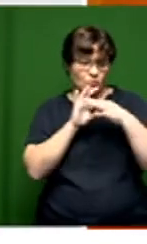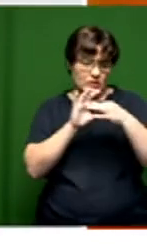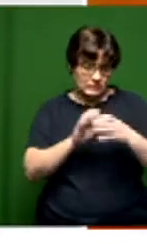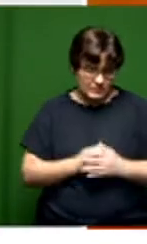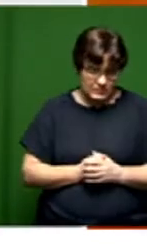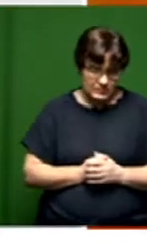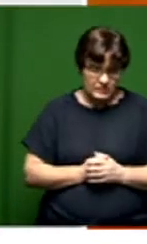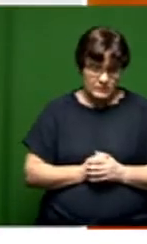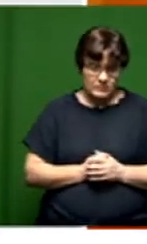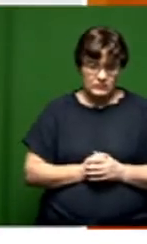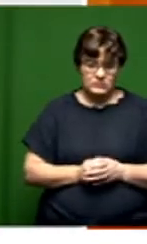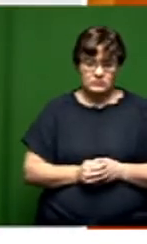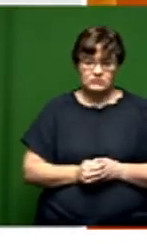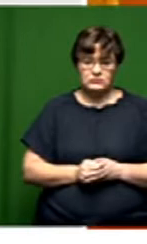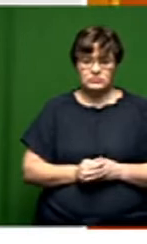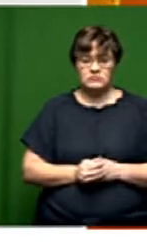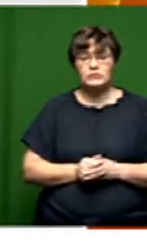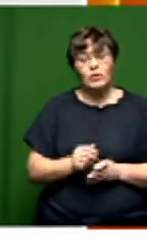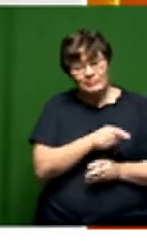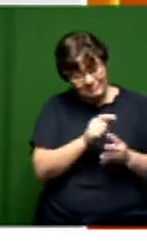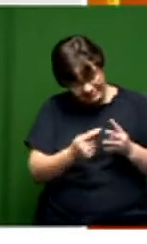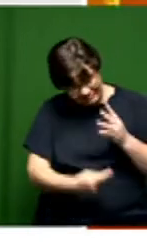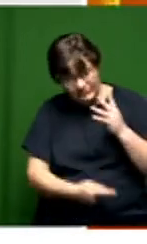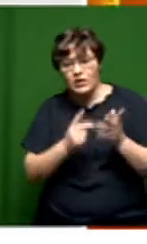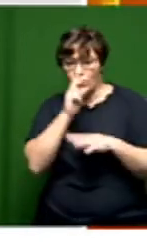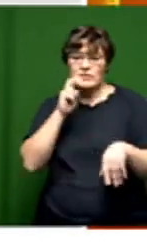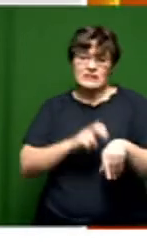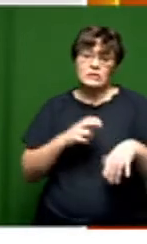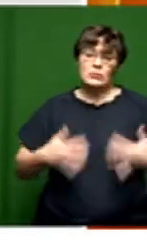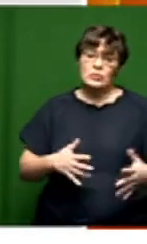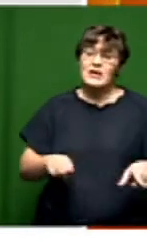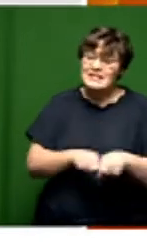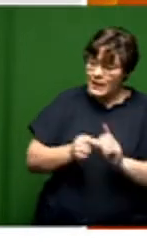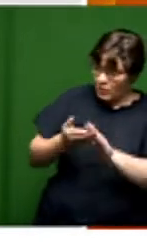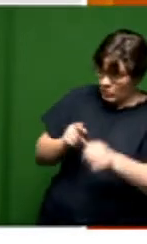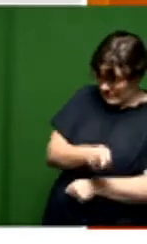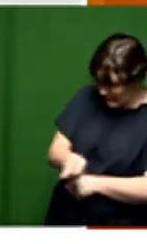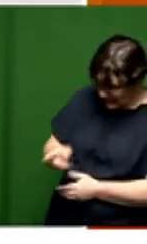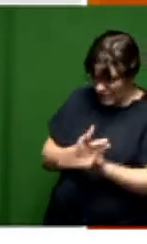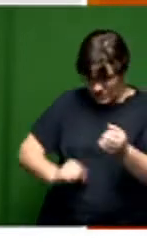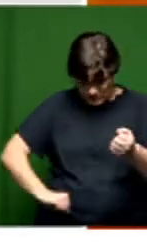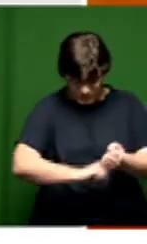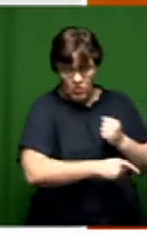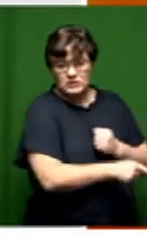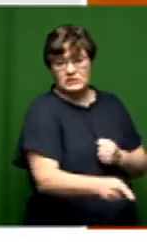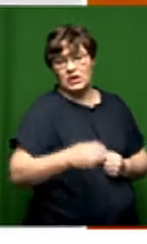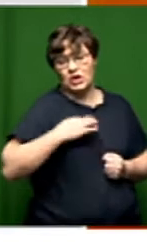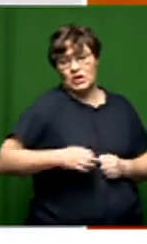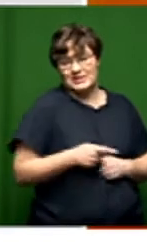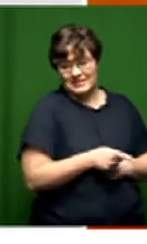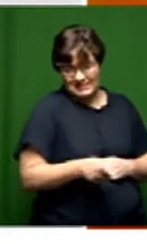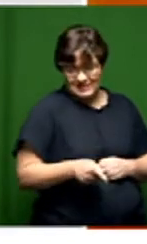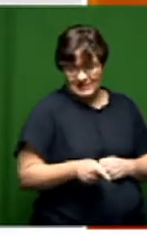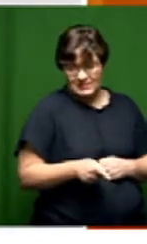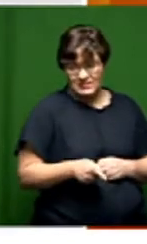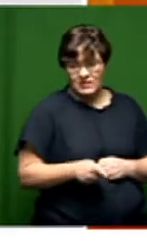all this package, it's necessary, and the support of communities. So the communities that invest and